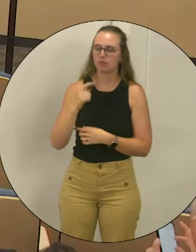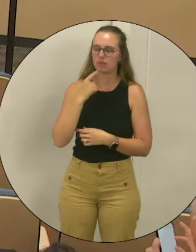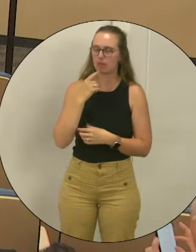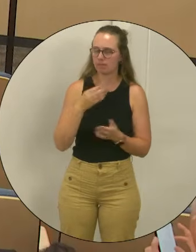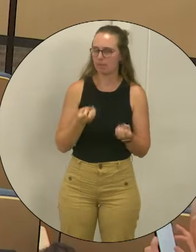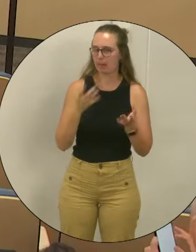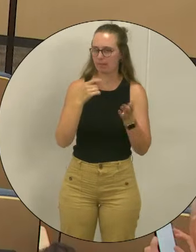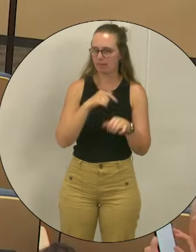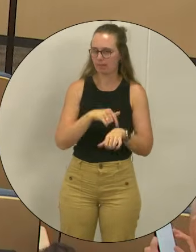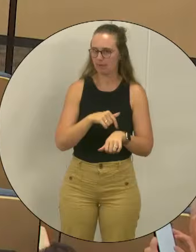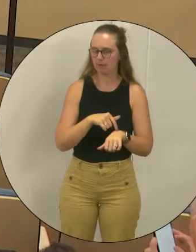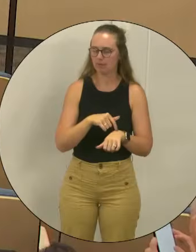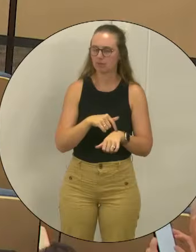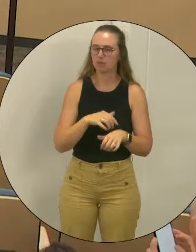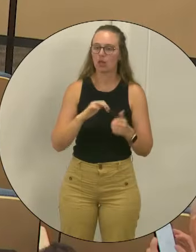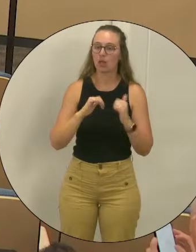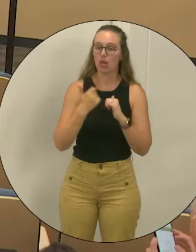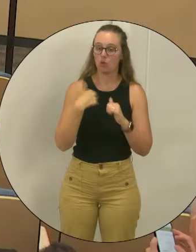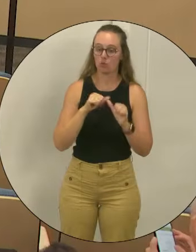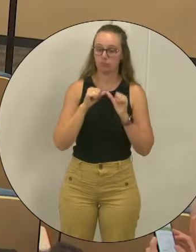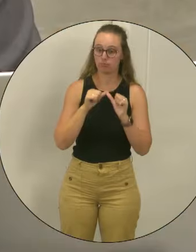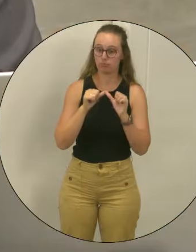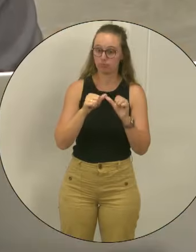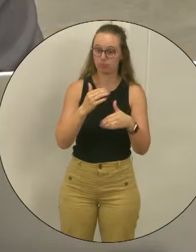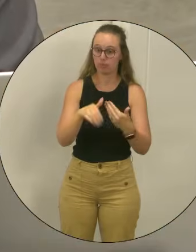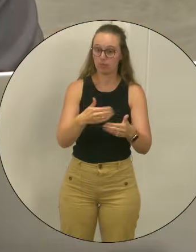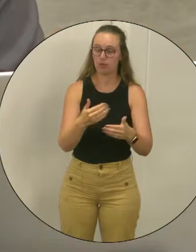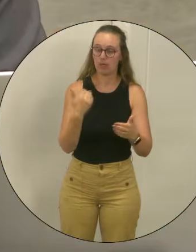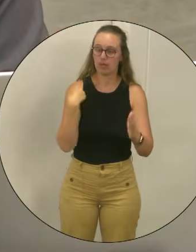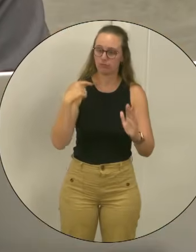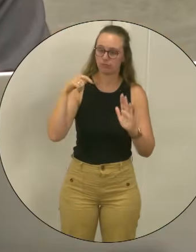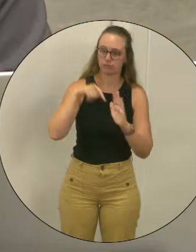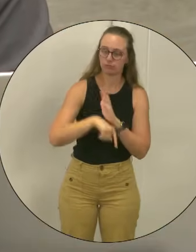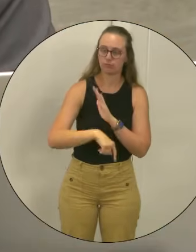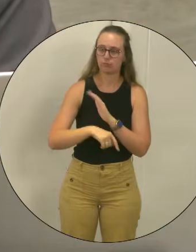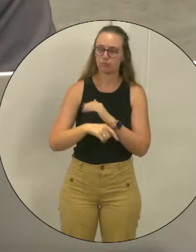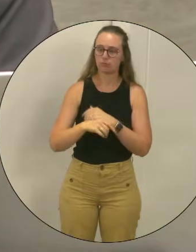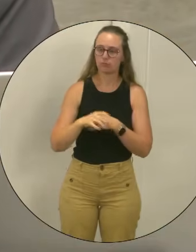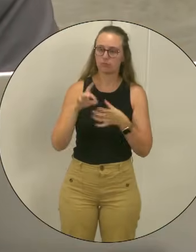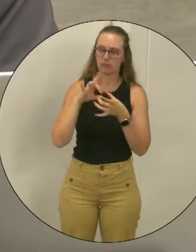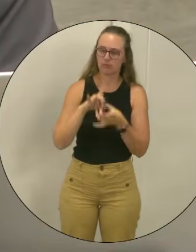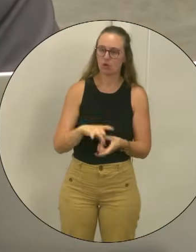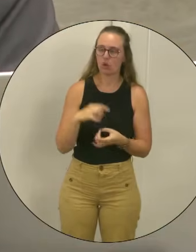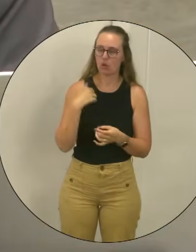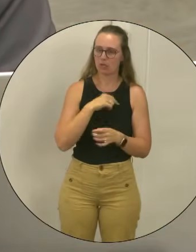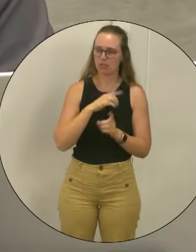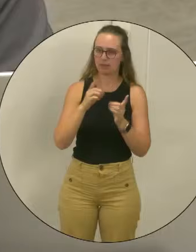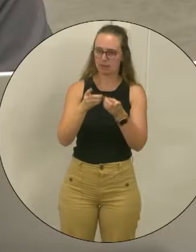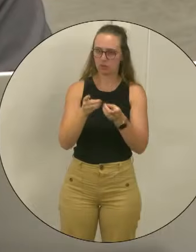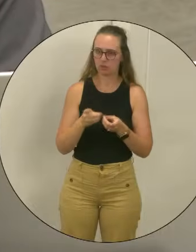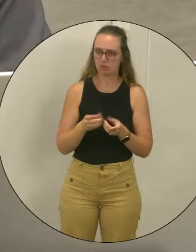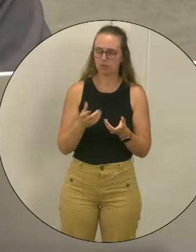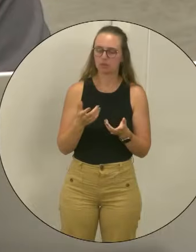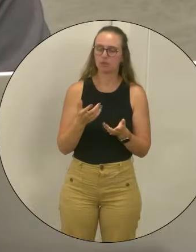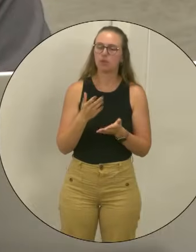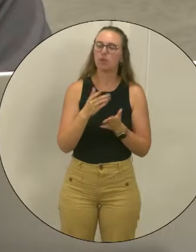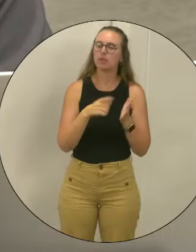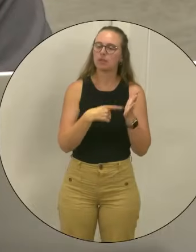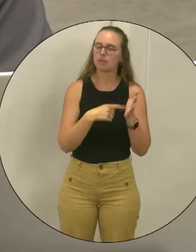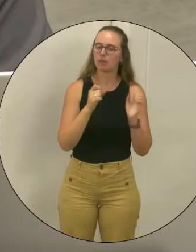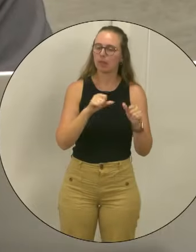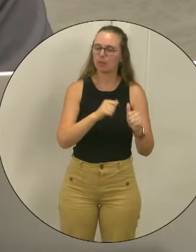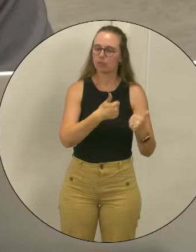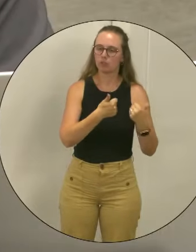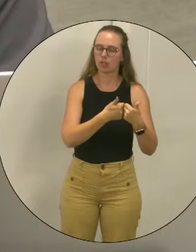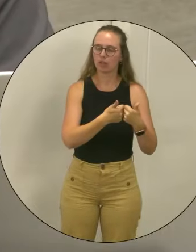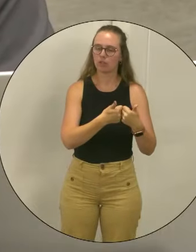occasion, that the way that we're going to move forward is we have a deeper investment in our district. And I recognize that, sometimes it can be